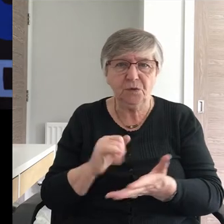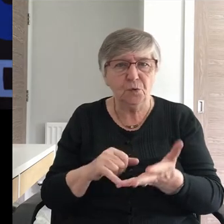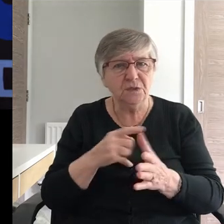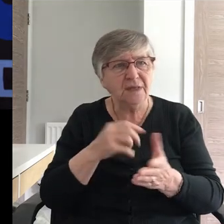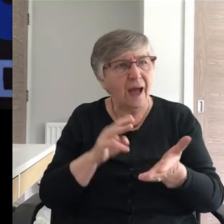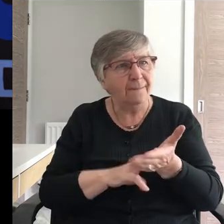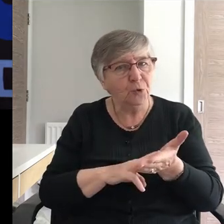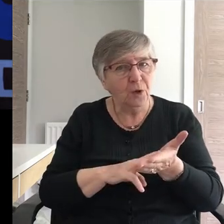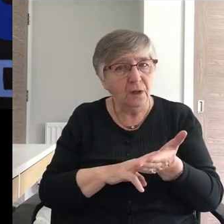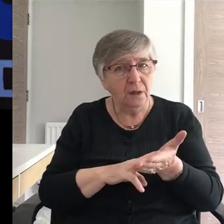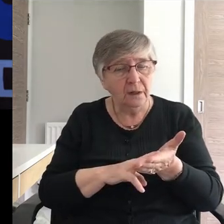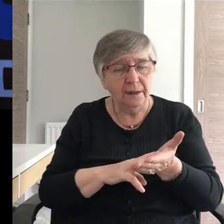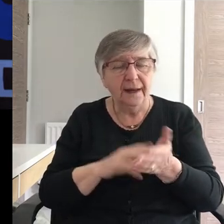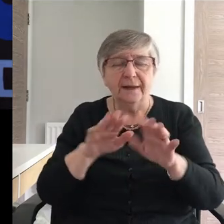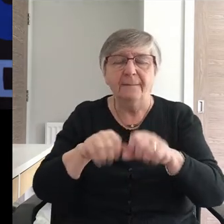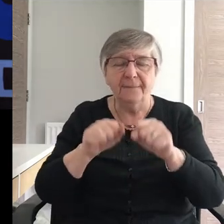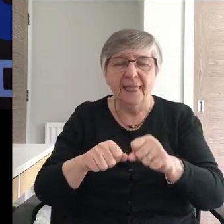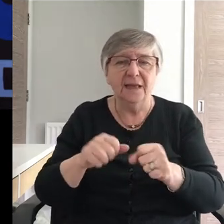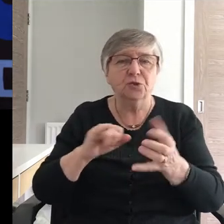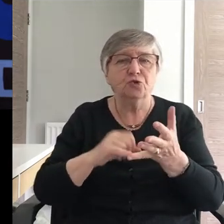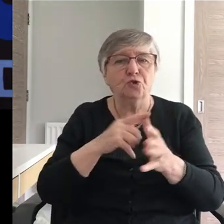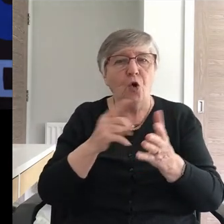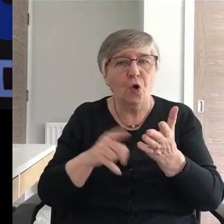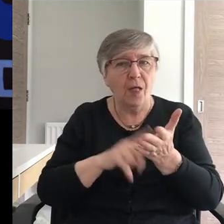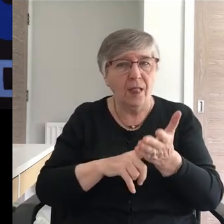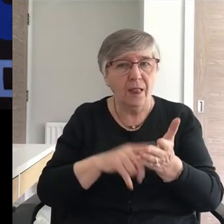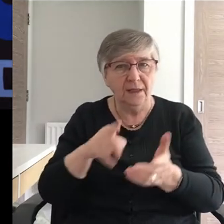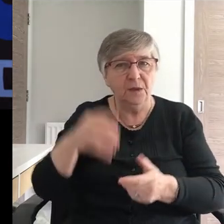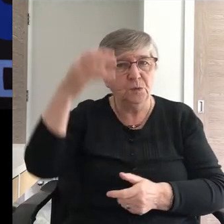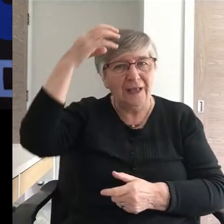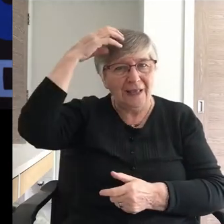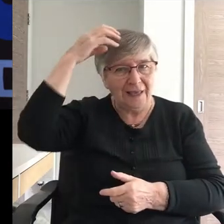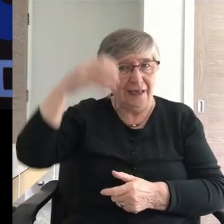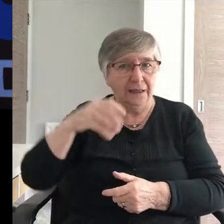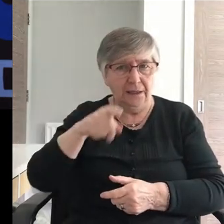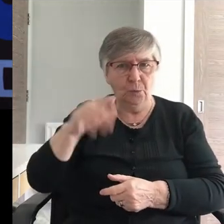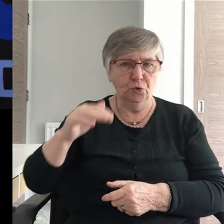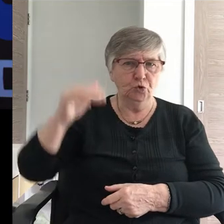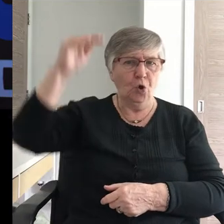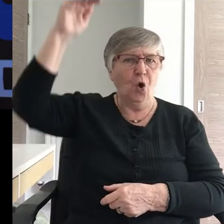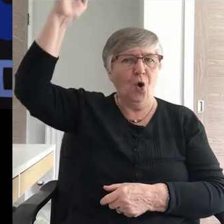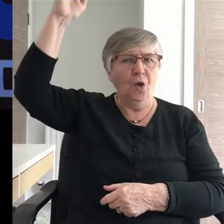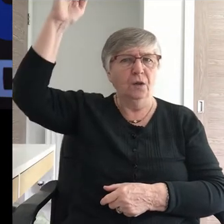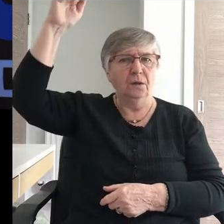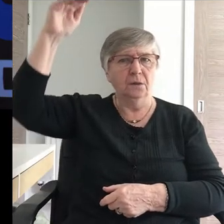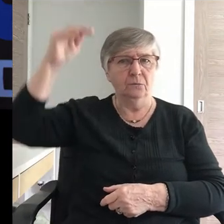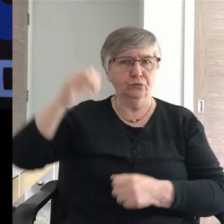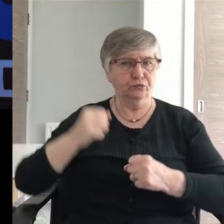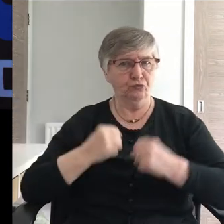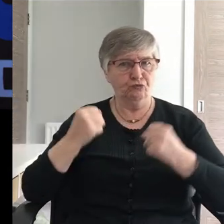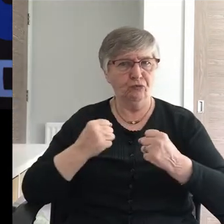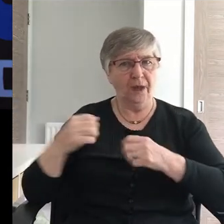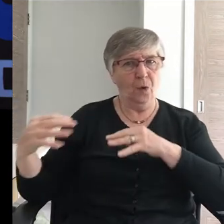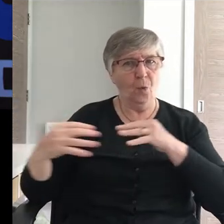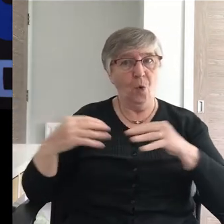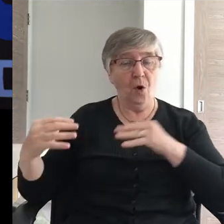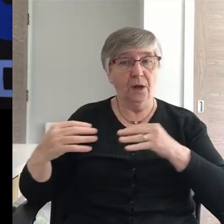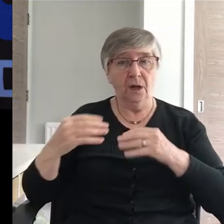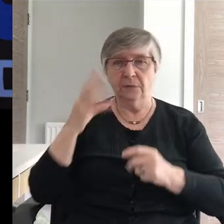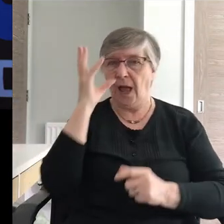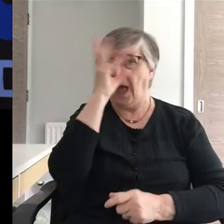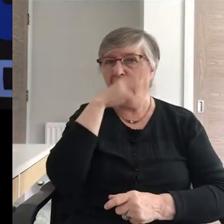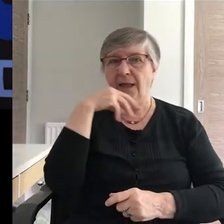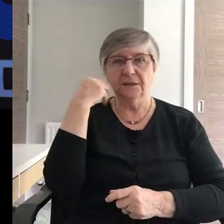So Samuel had anointed Saul king over Israel. He was taller than the rest, a fierce warrior and good